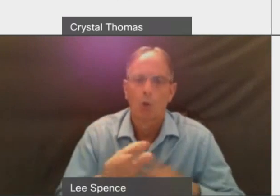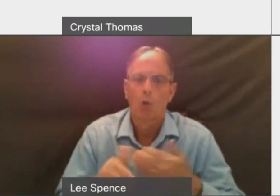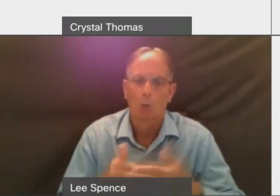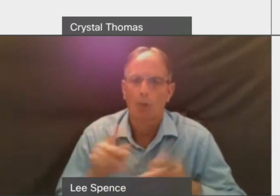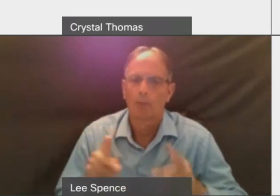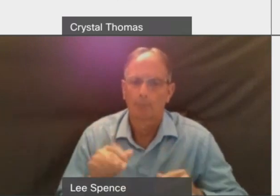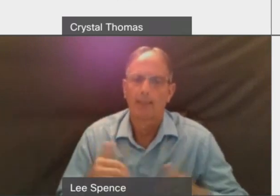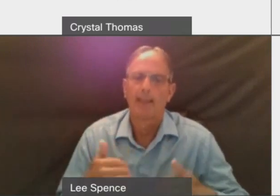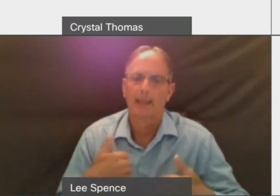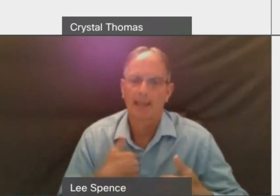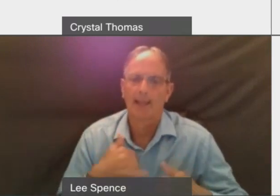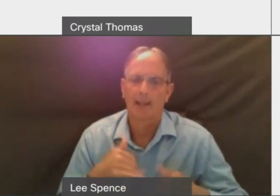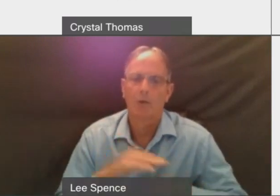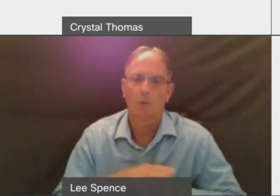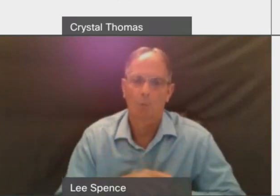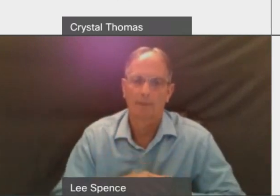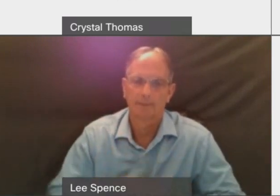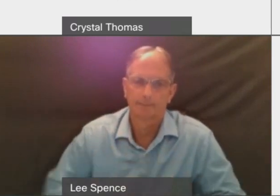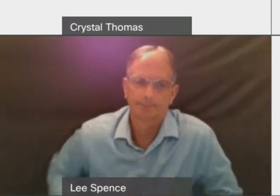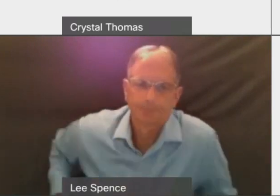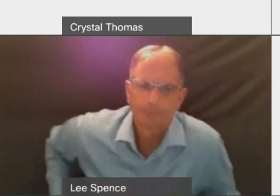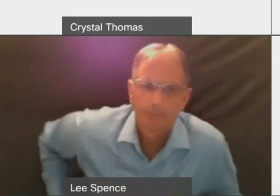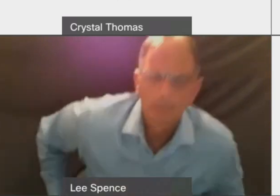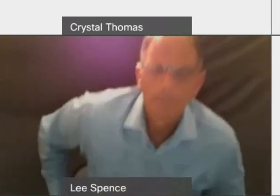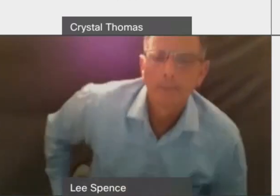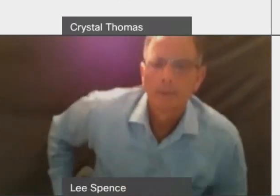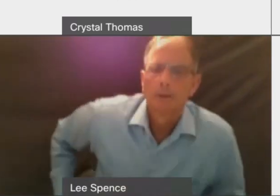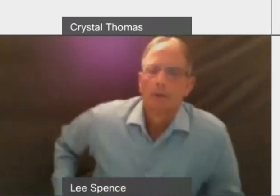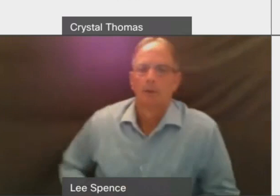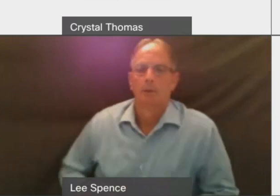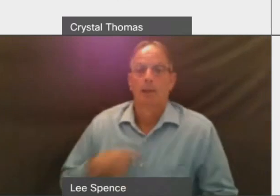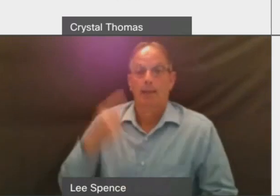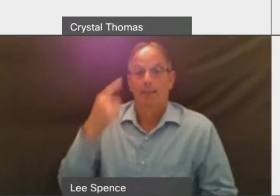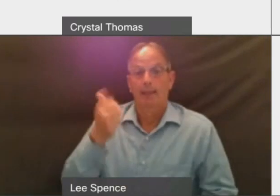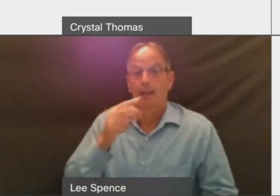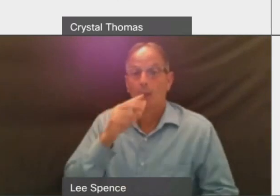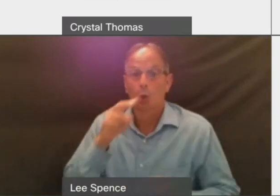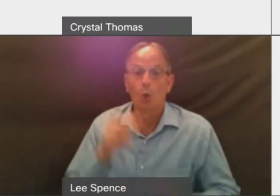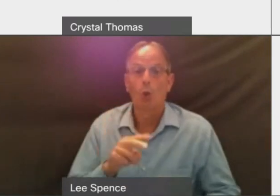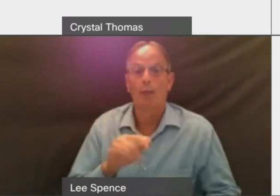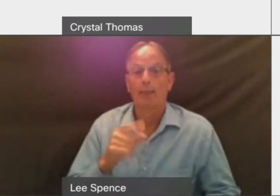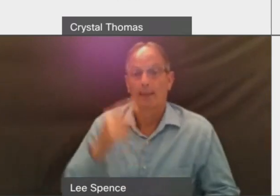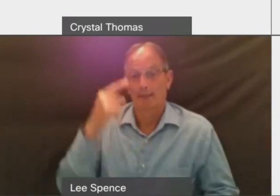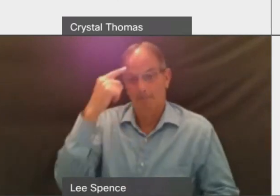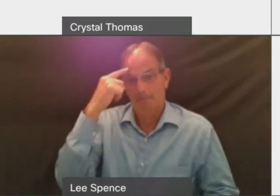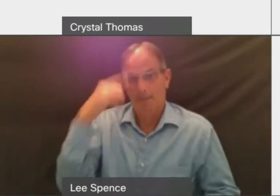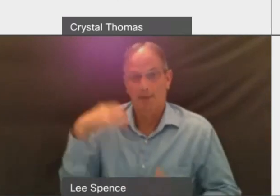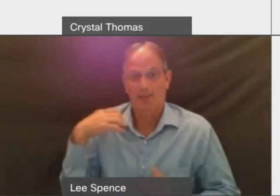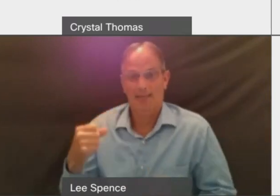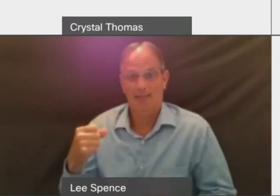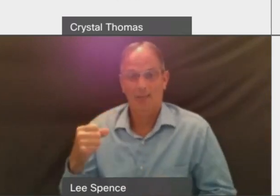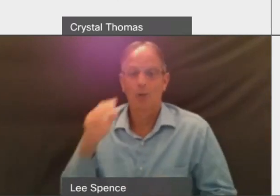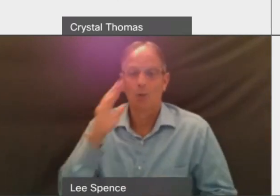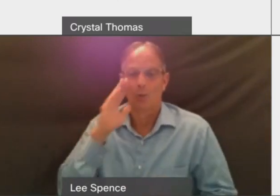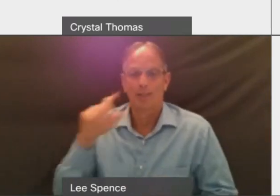COVID. And so I would think that any look at mental health needs would be sort of a separate thing that would look